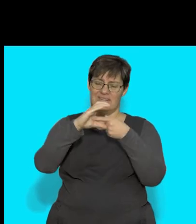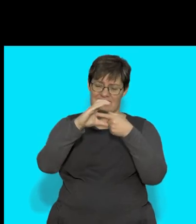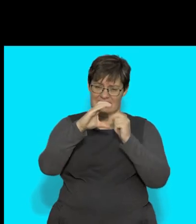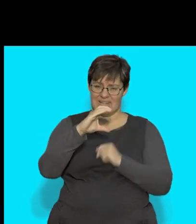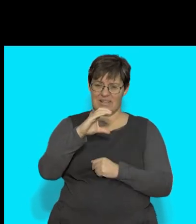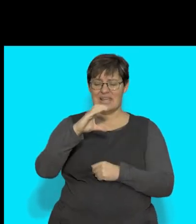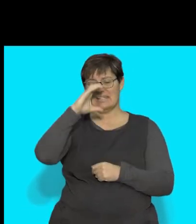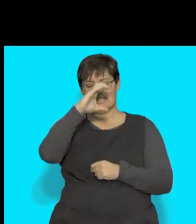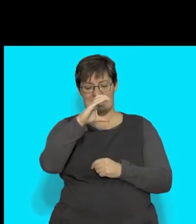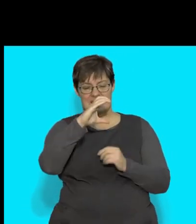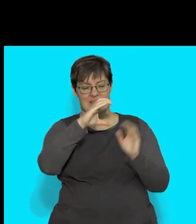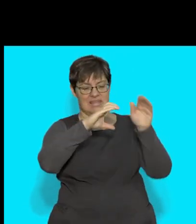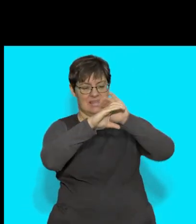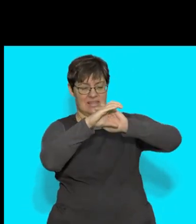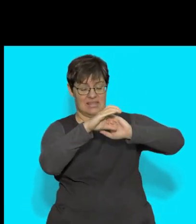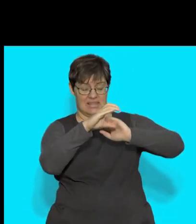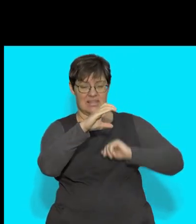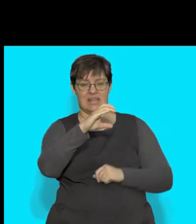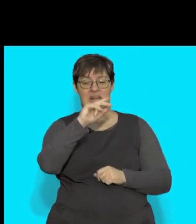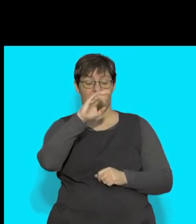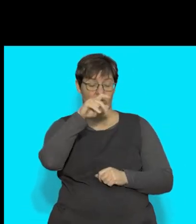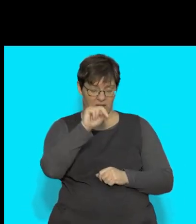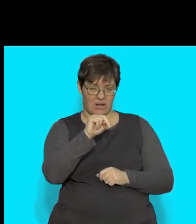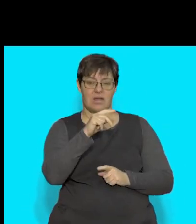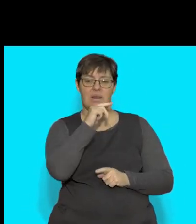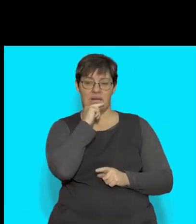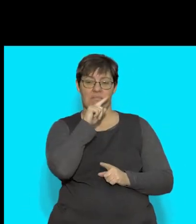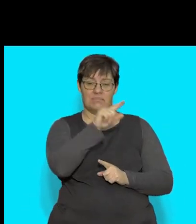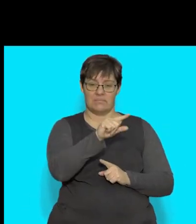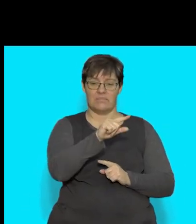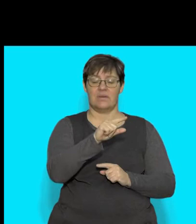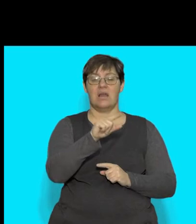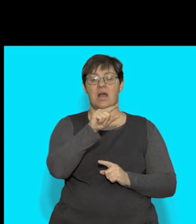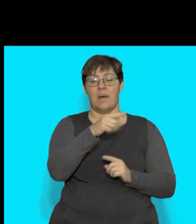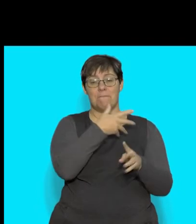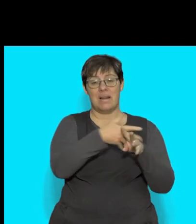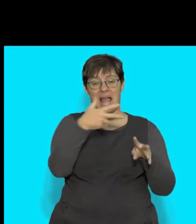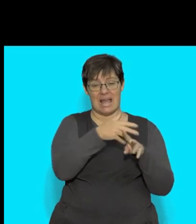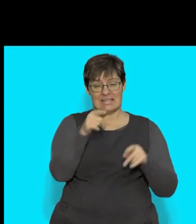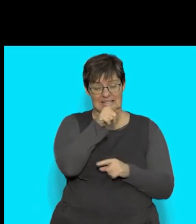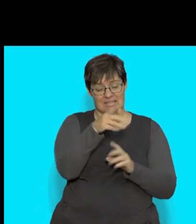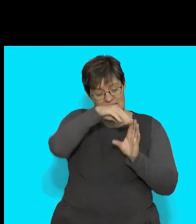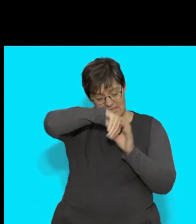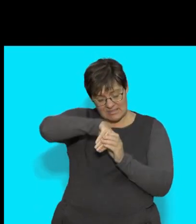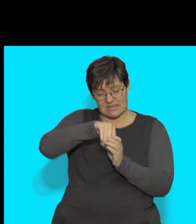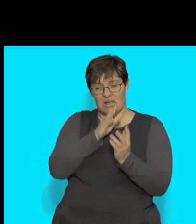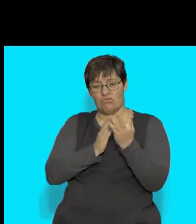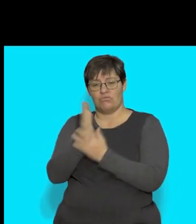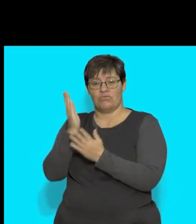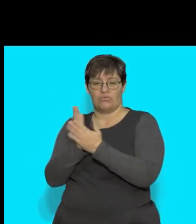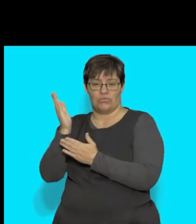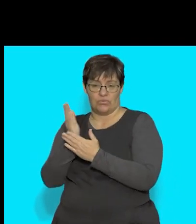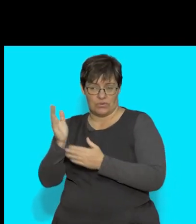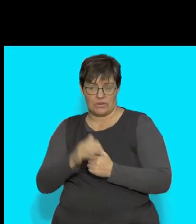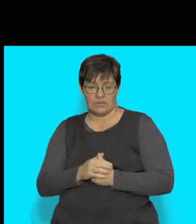the C-shaped capsule called a Bowman's capsule, and all the blood, right, let me change it to red,